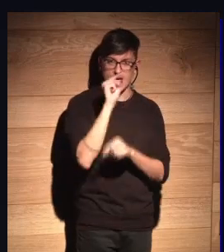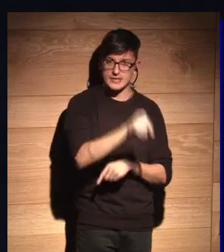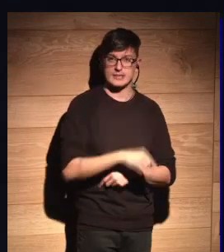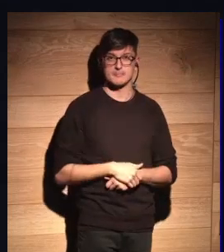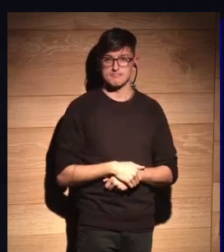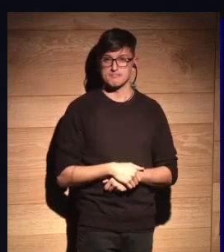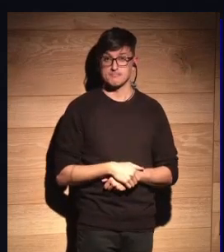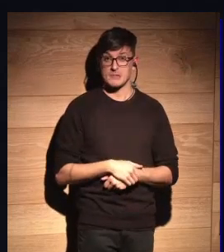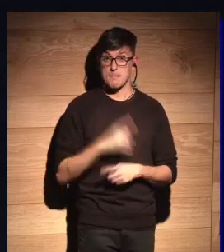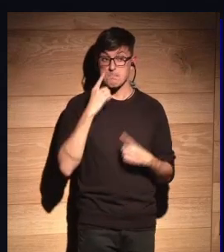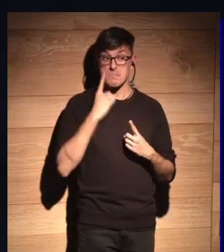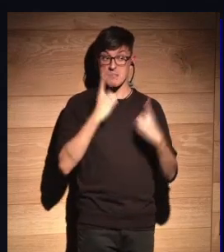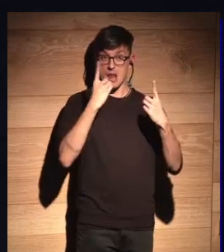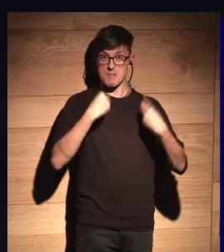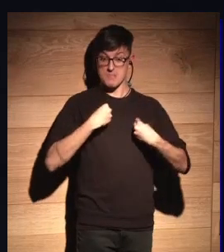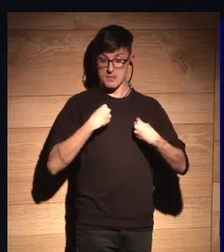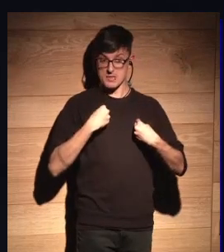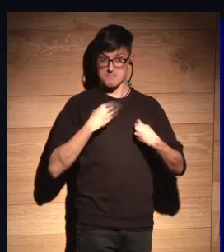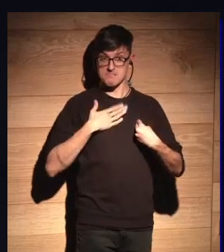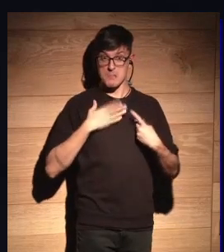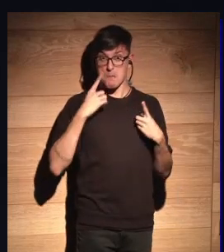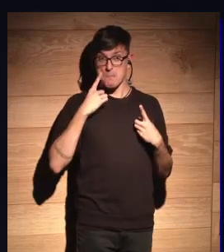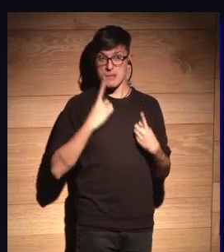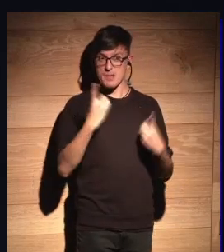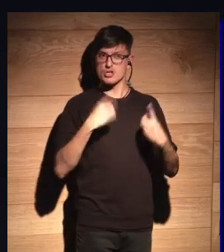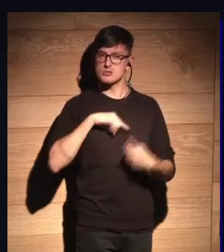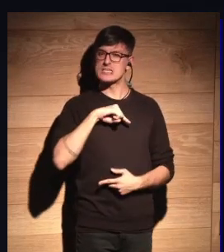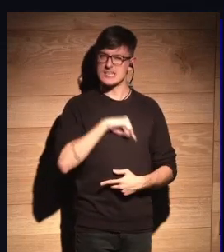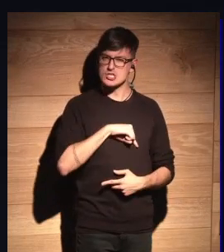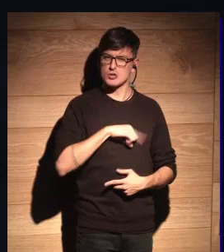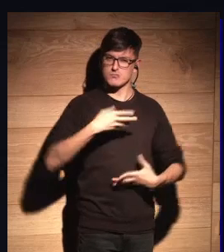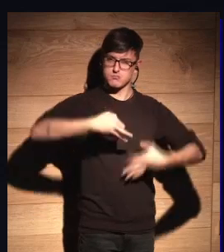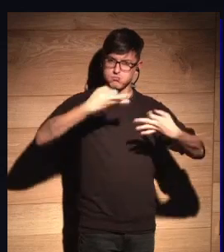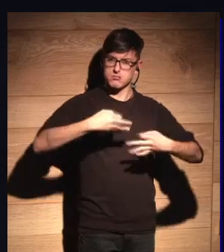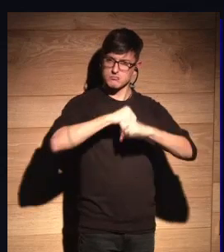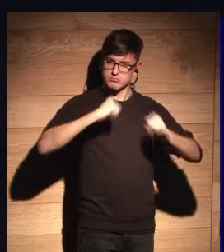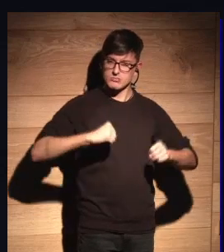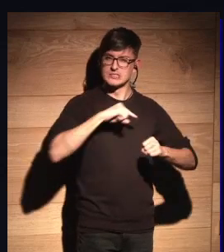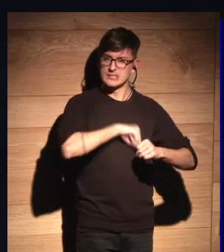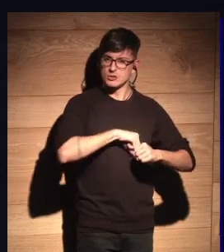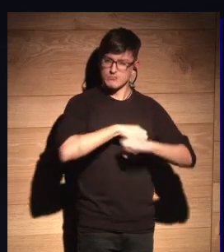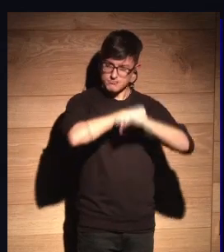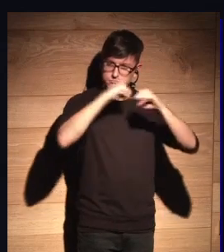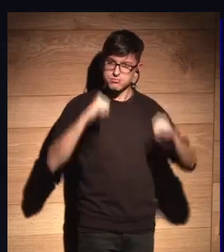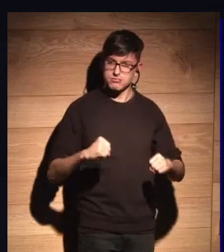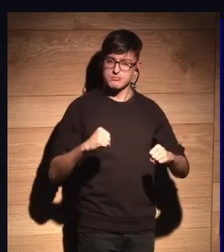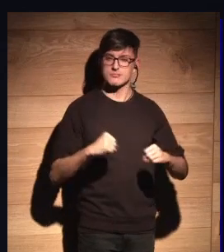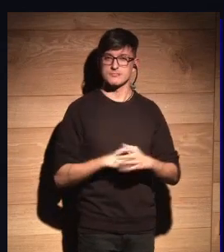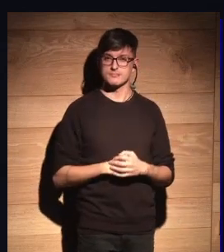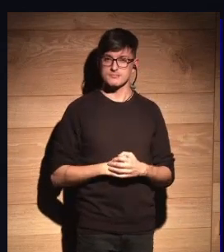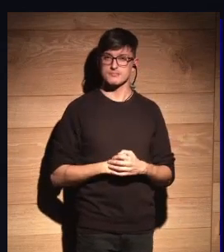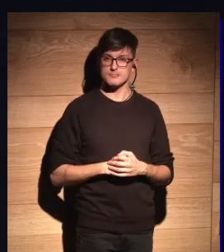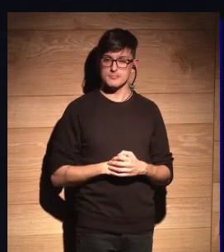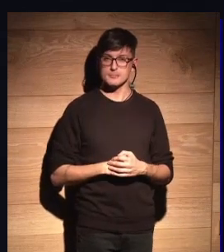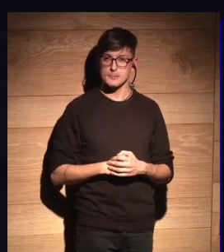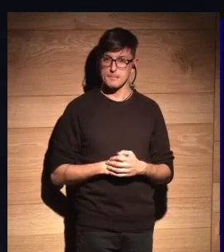life I really feel grounded, and I can't tell you how satisfying it is